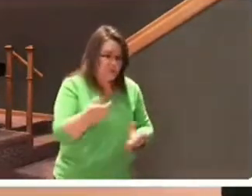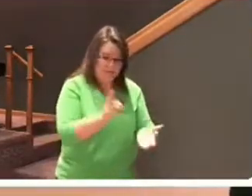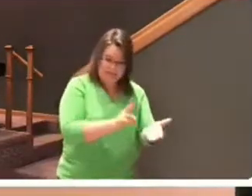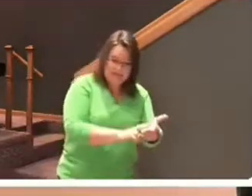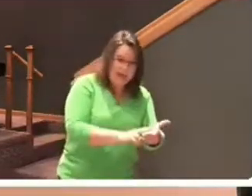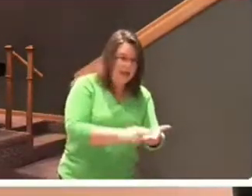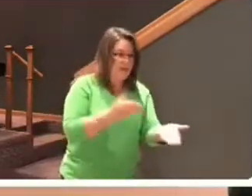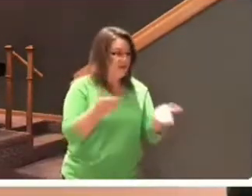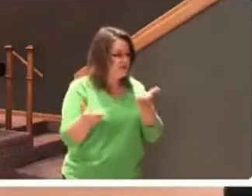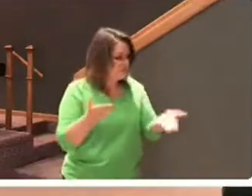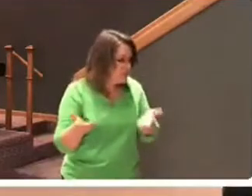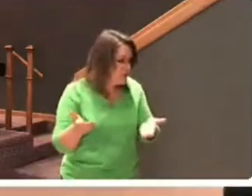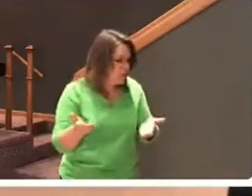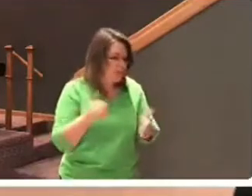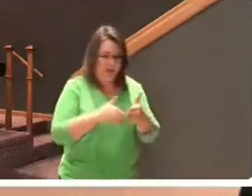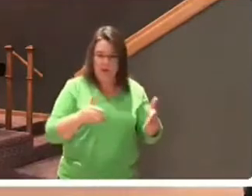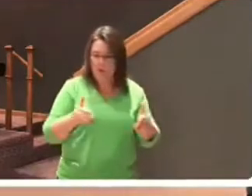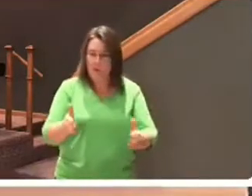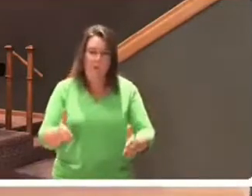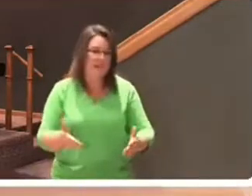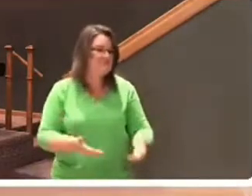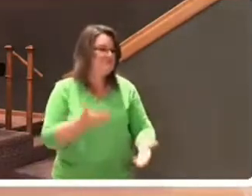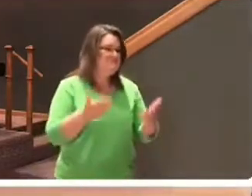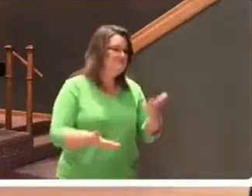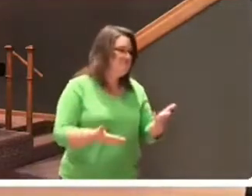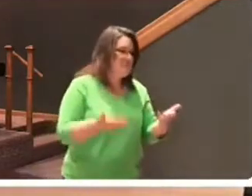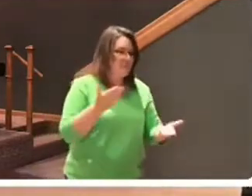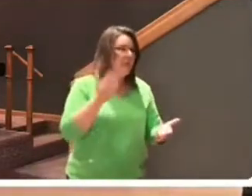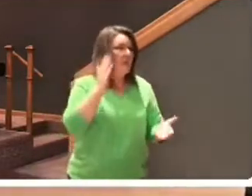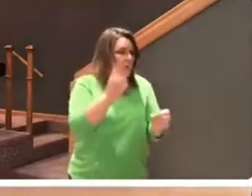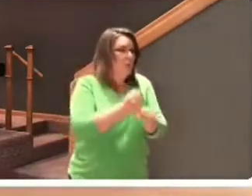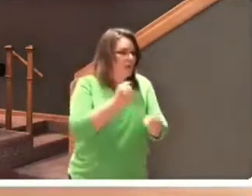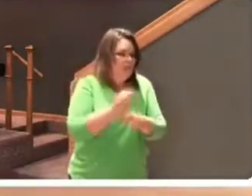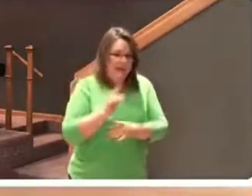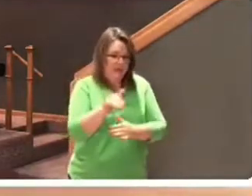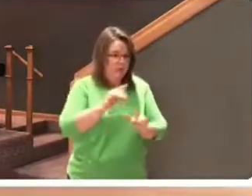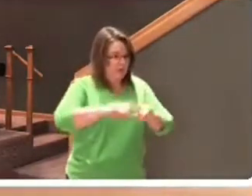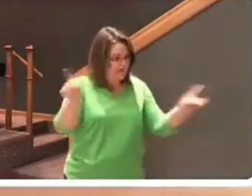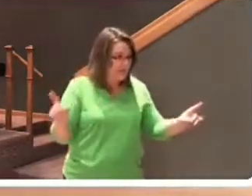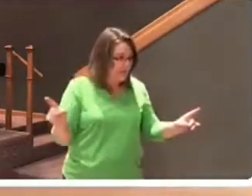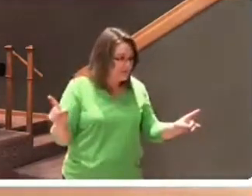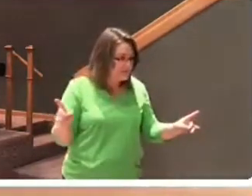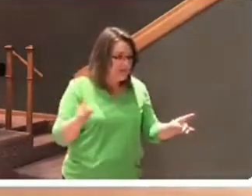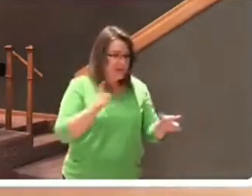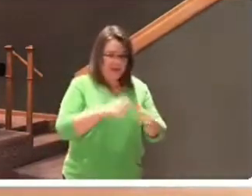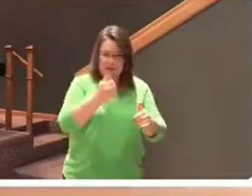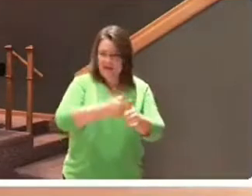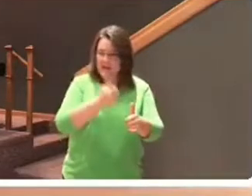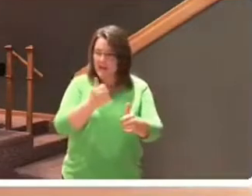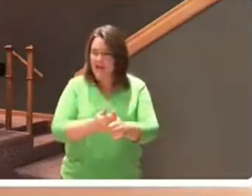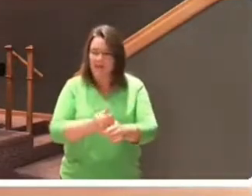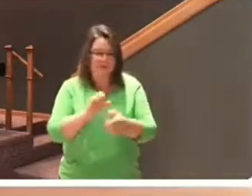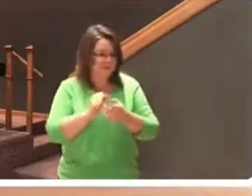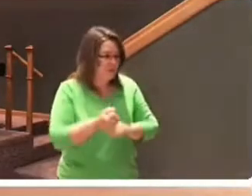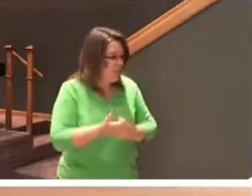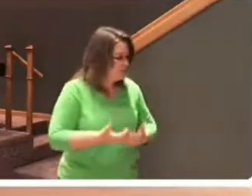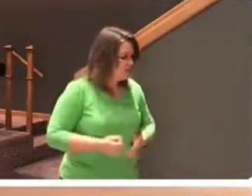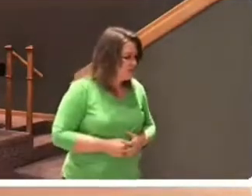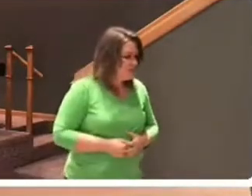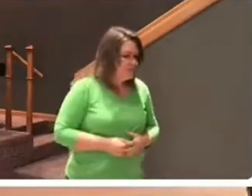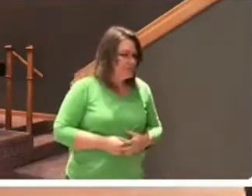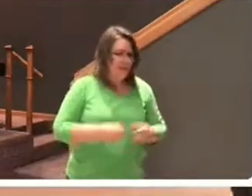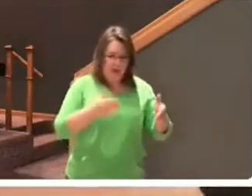up and serve in a way that'll probably make an eternal difference in each and every case.